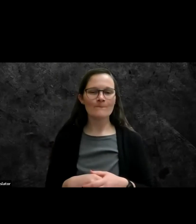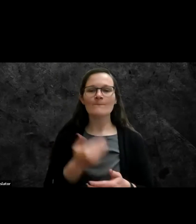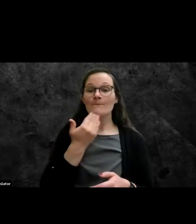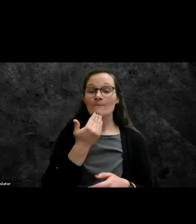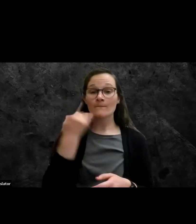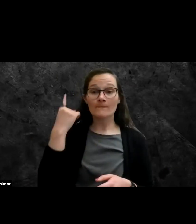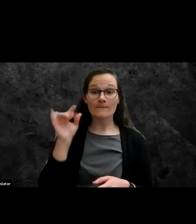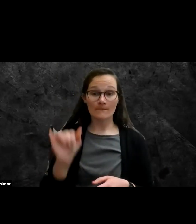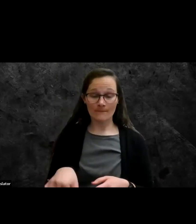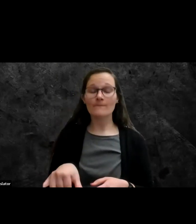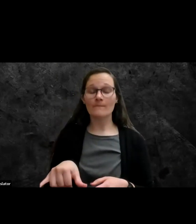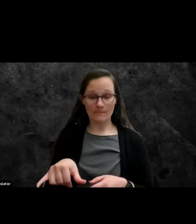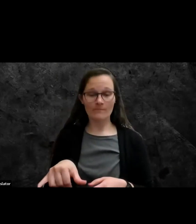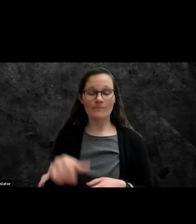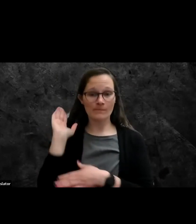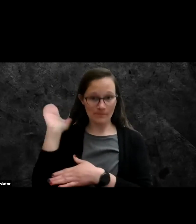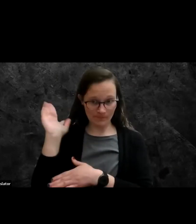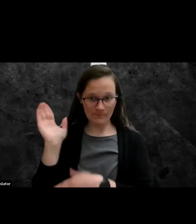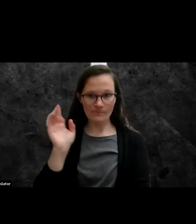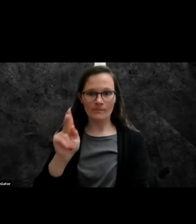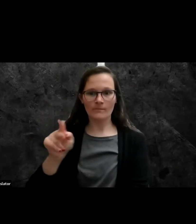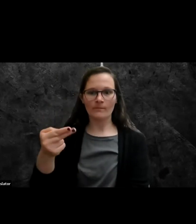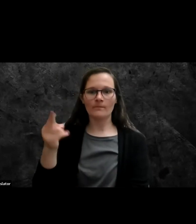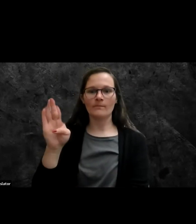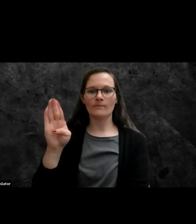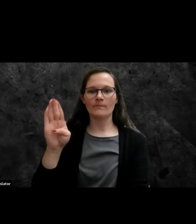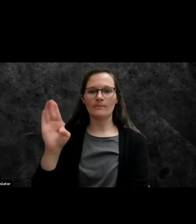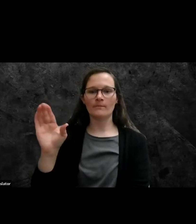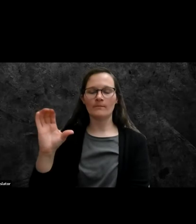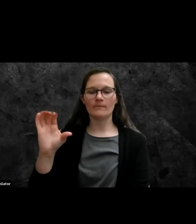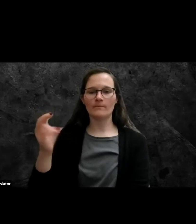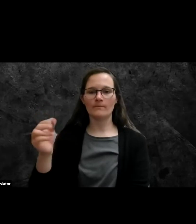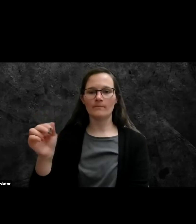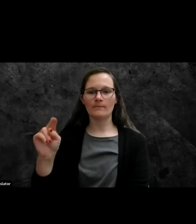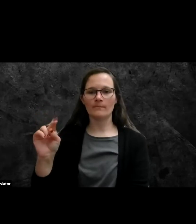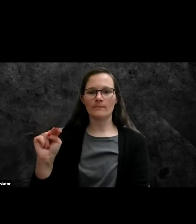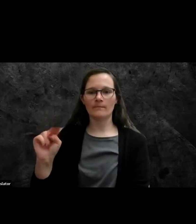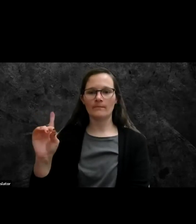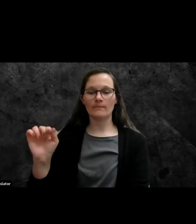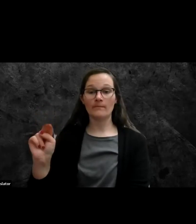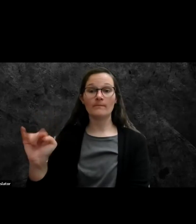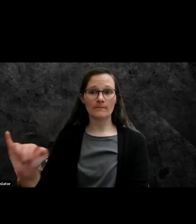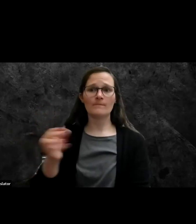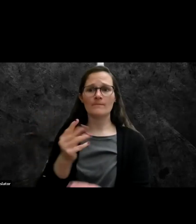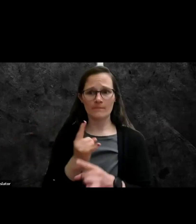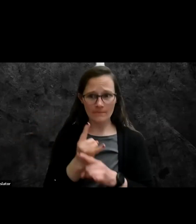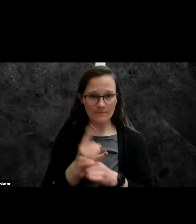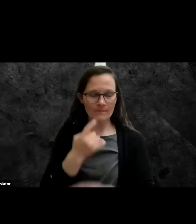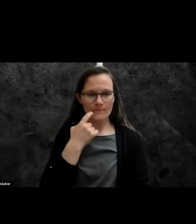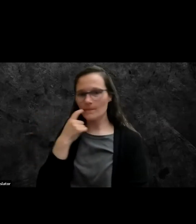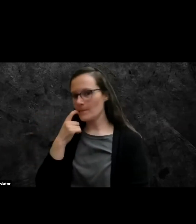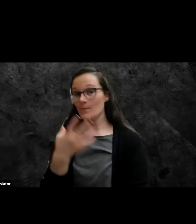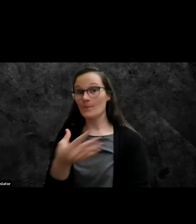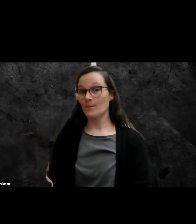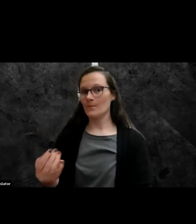and definitely the stark contrast or comparison between alcohol addiction and online addiction certainly gives me something to